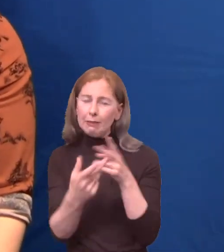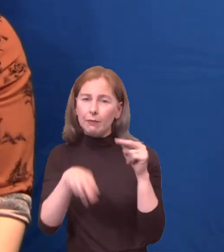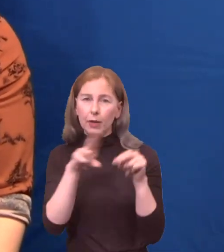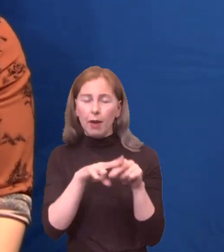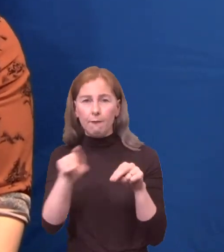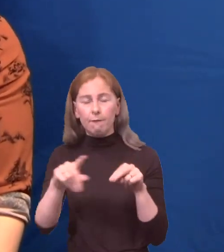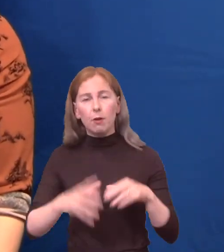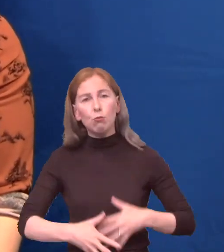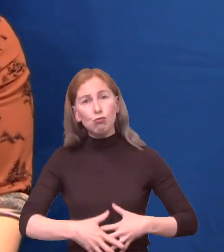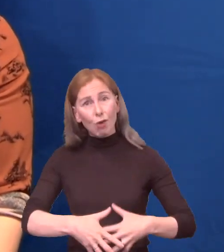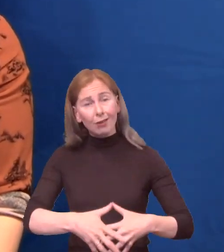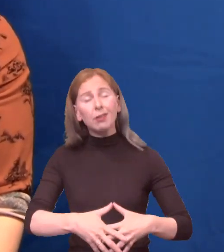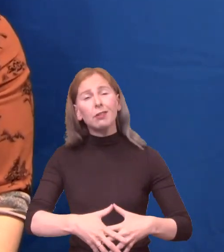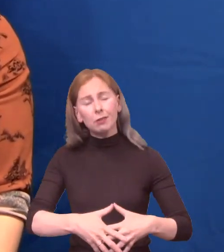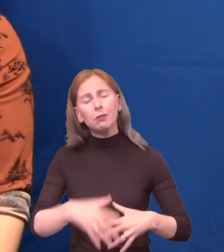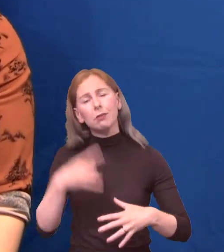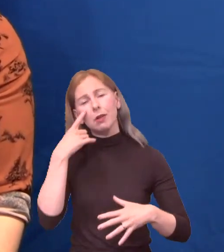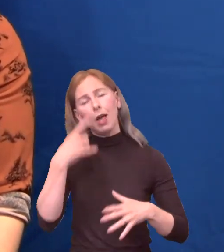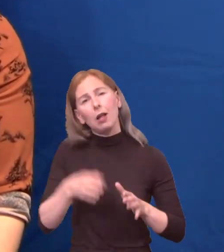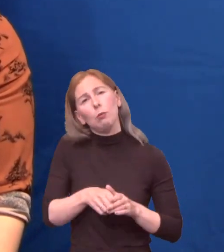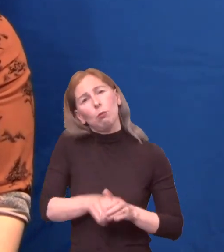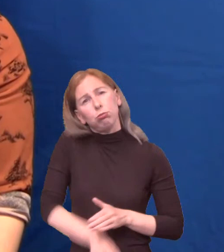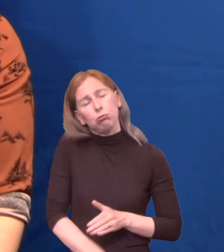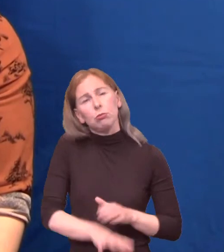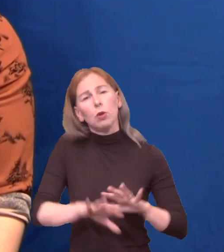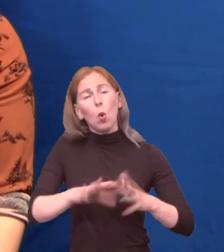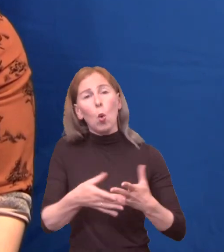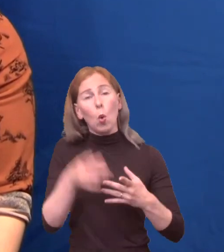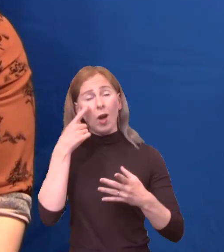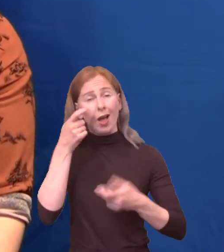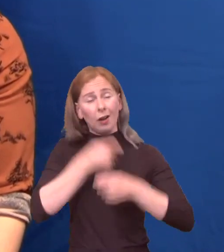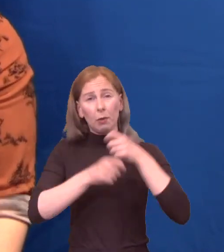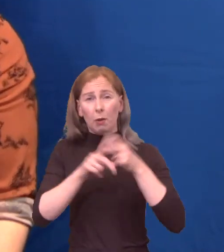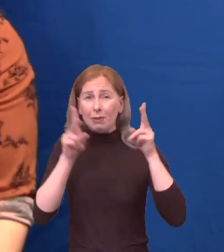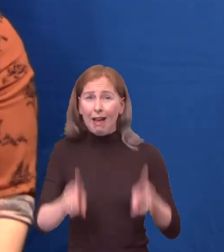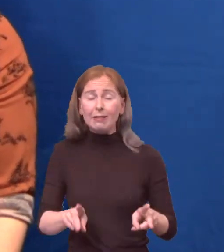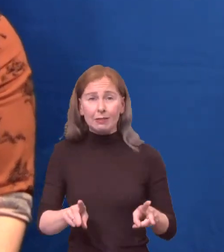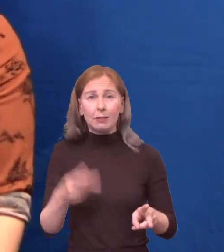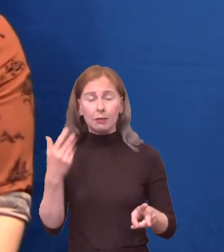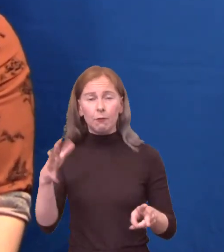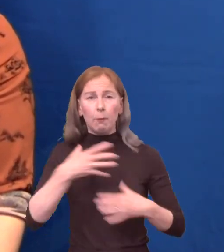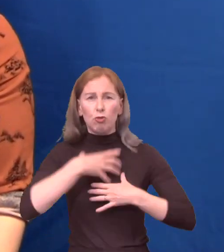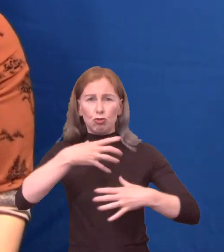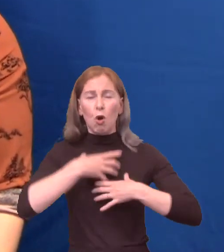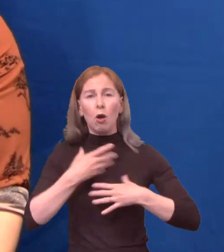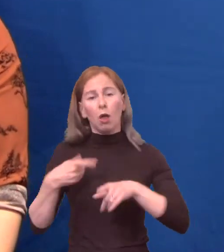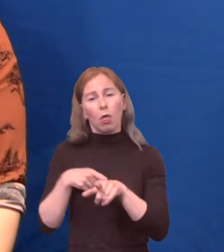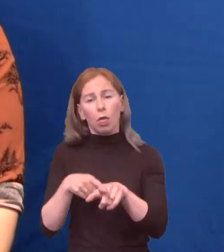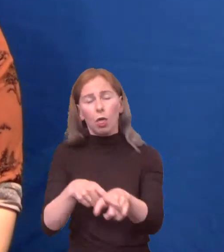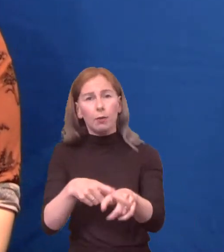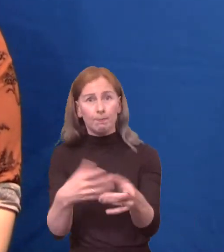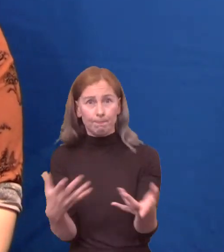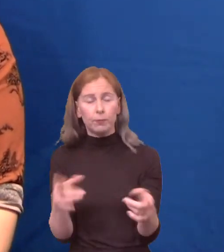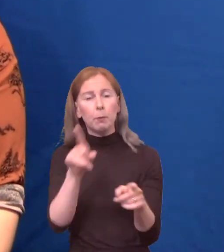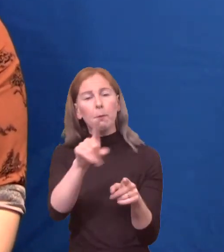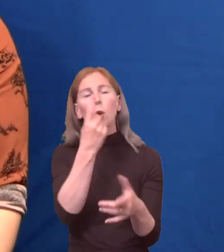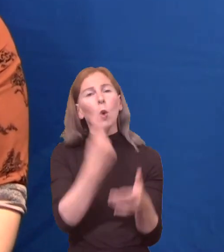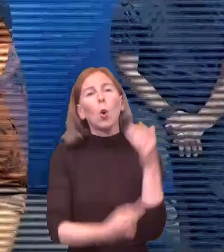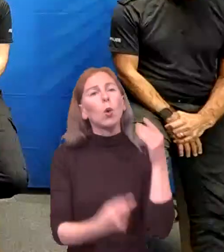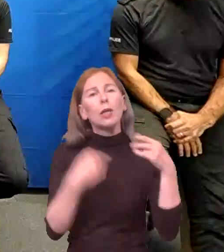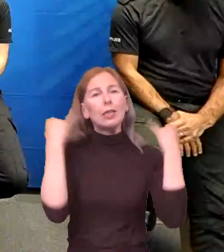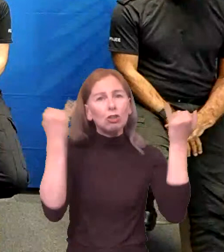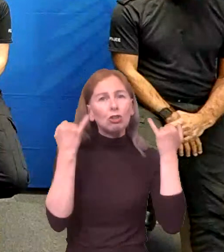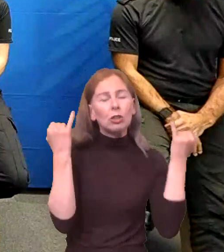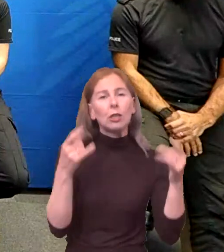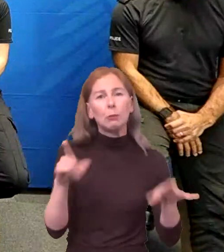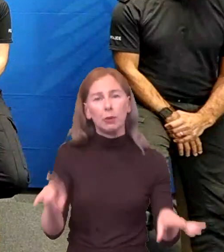time, they might abort them, they may actually die from the shock themselves. But as I said, it's not just sheep, it is also open to the